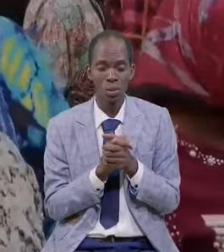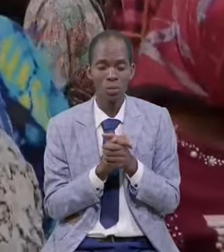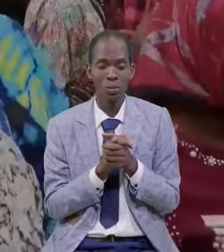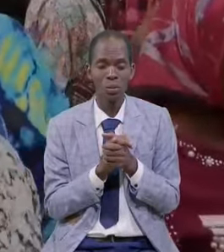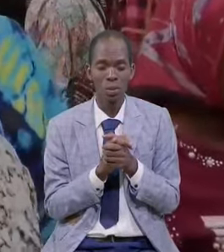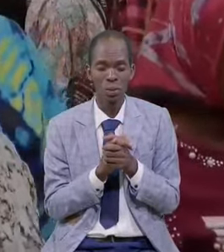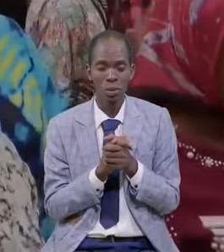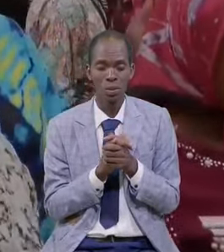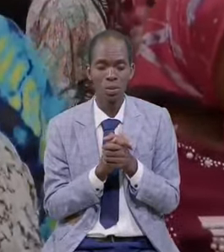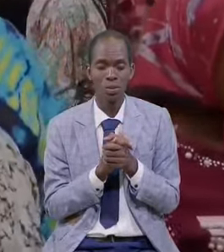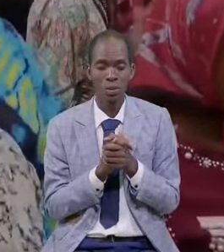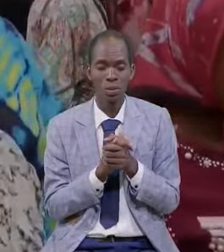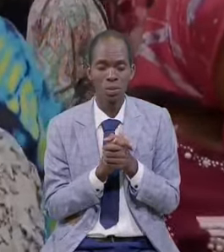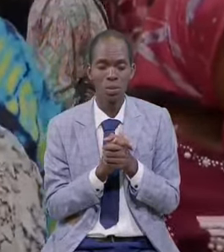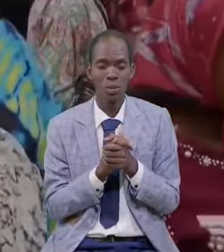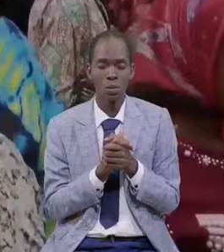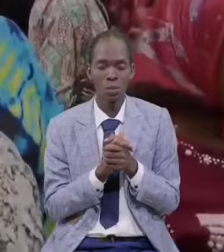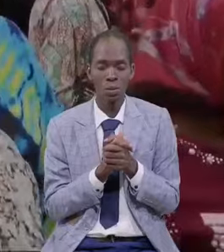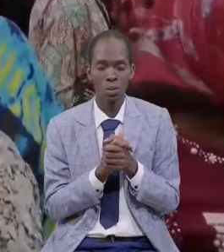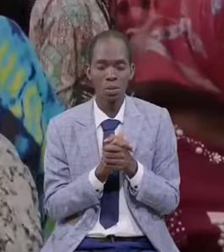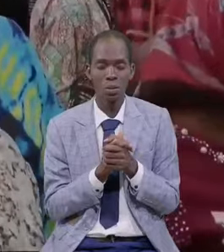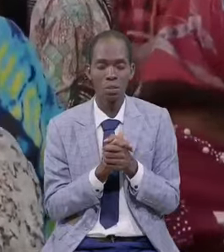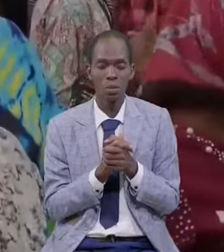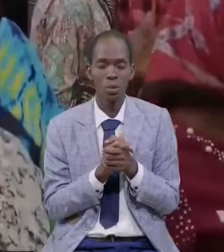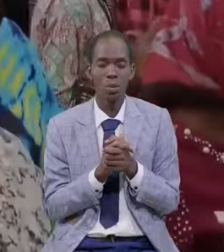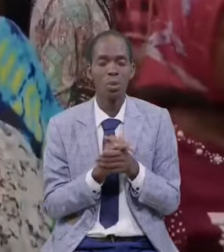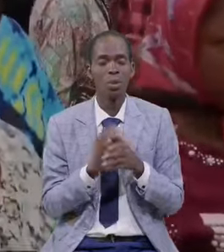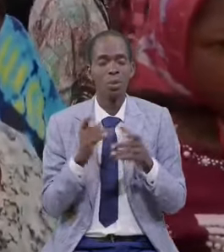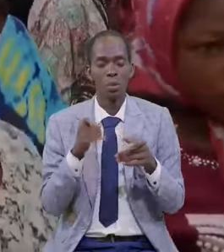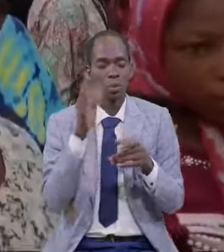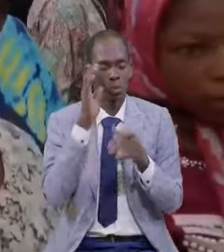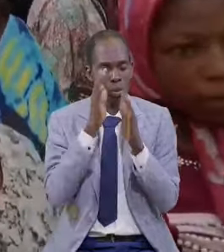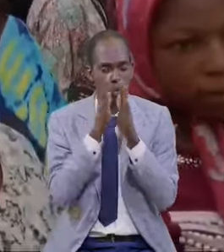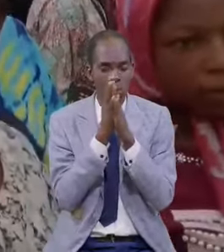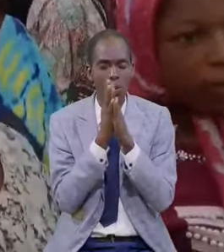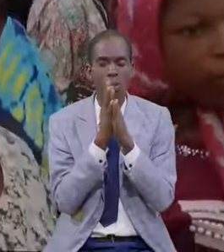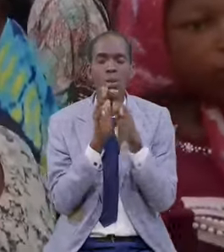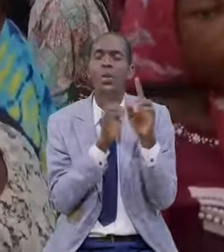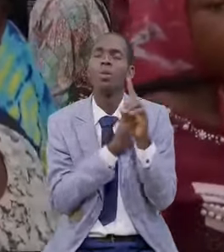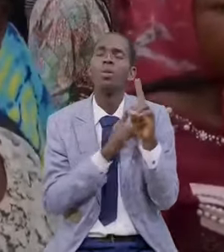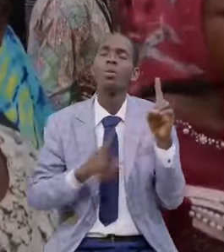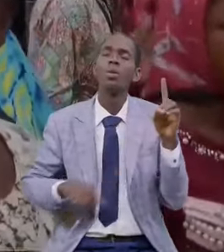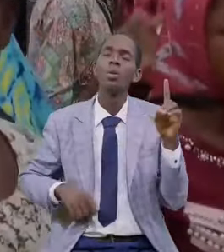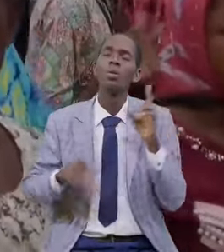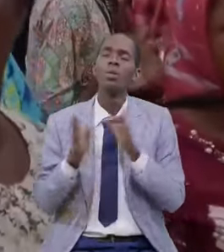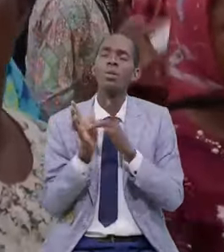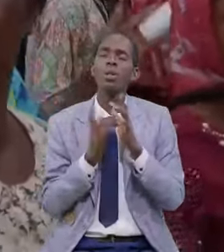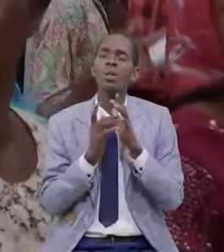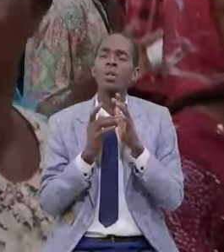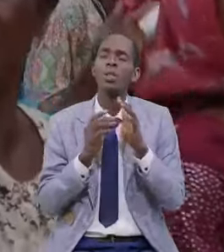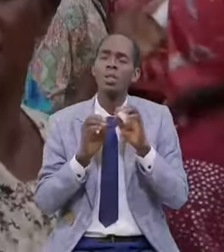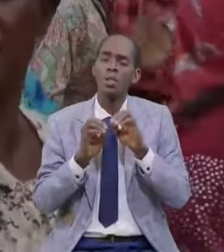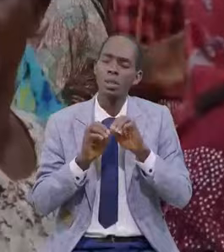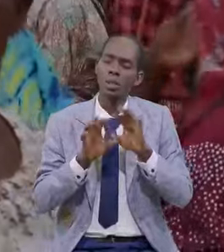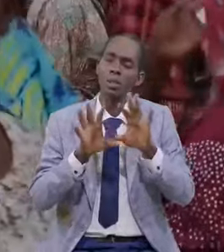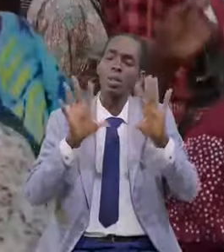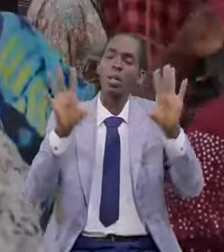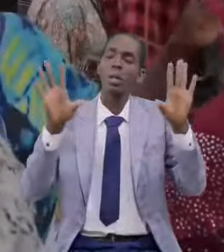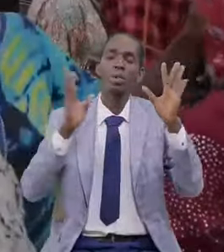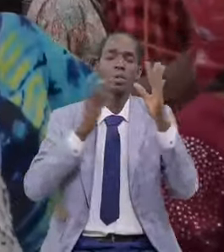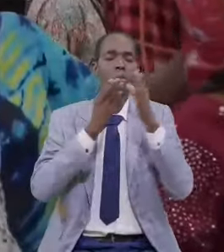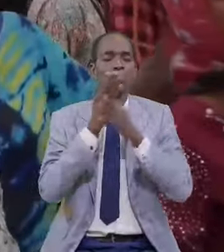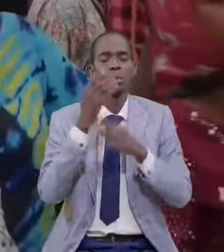say tell him this morning shine Through Me Shine Through Me Shine Through Me Shine Through Me